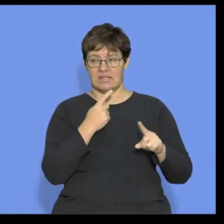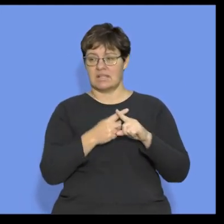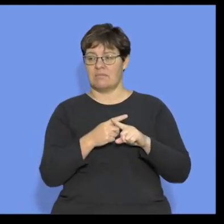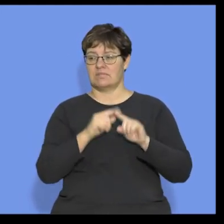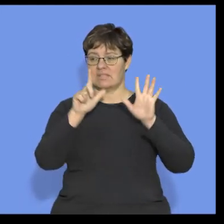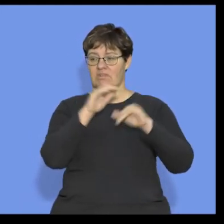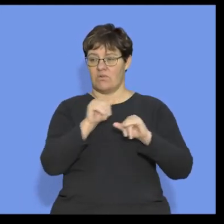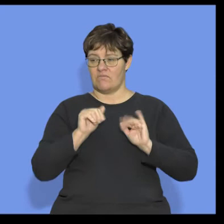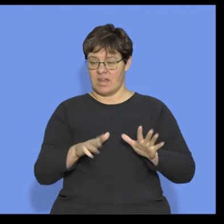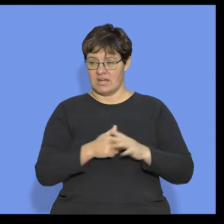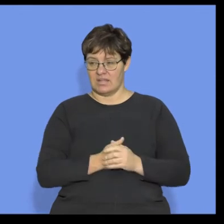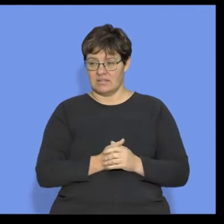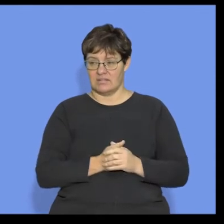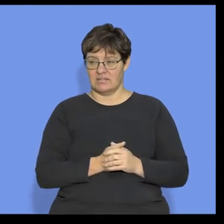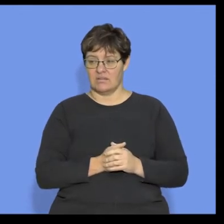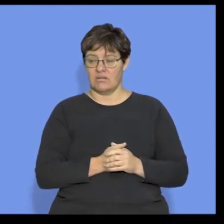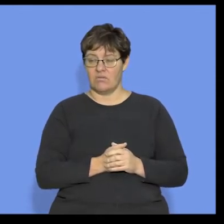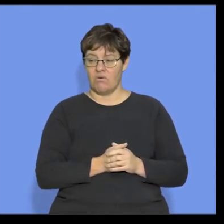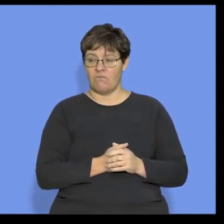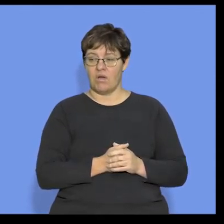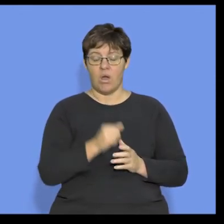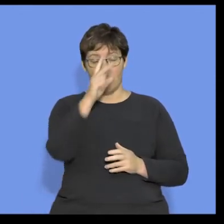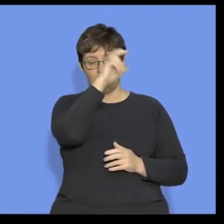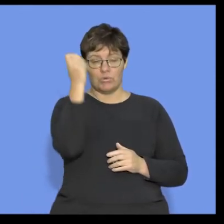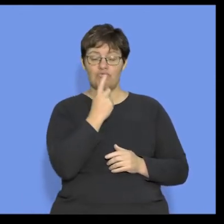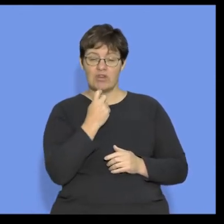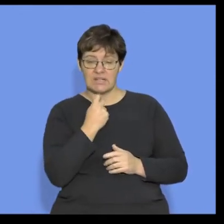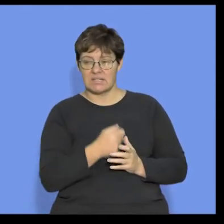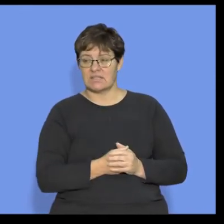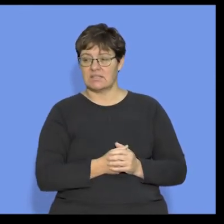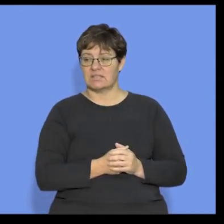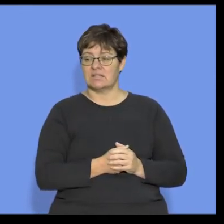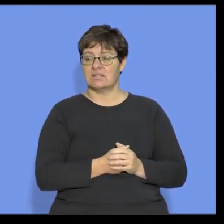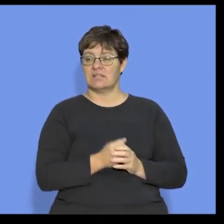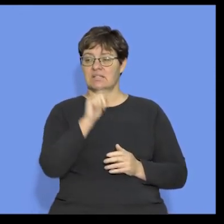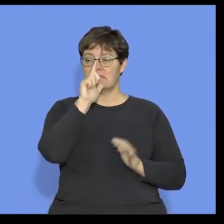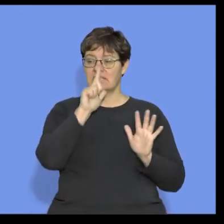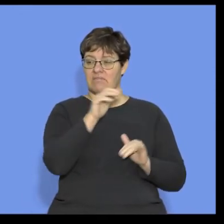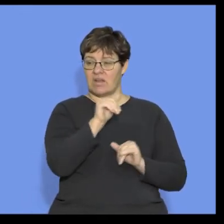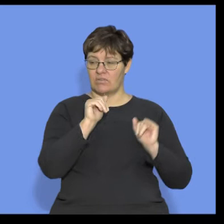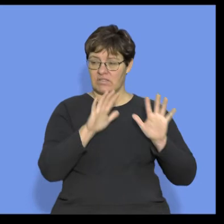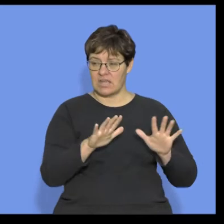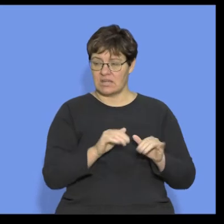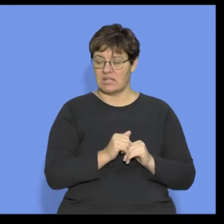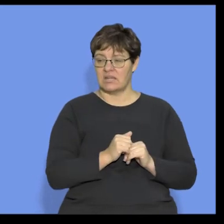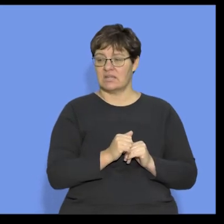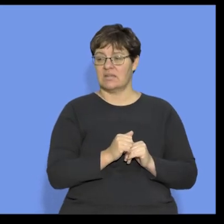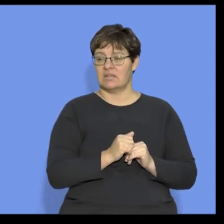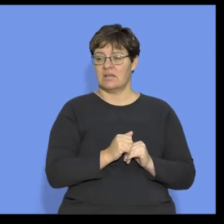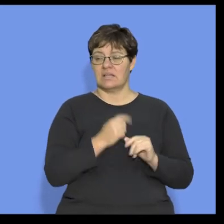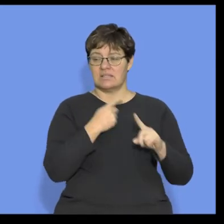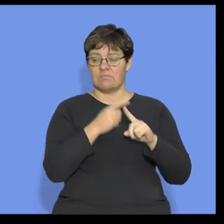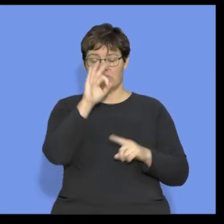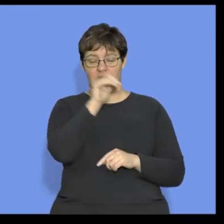together. And what about blue, red again? It or still blue-red, which is